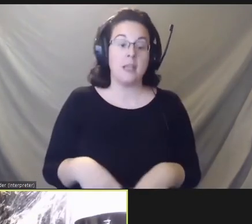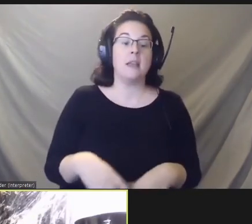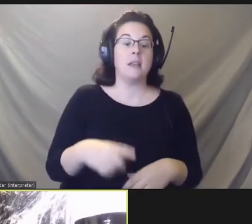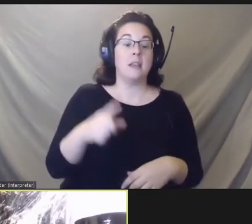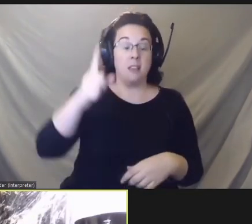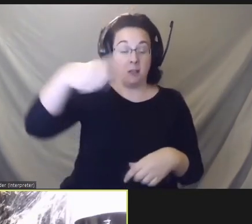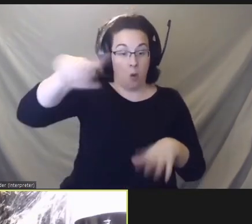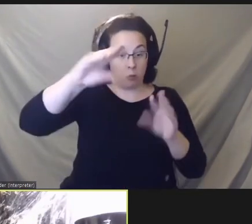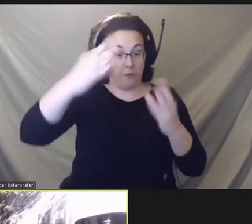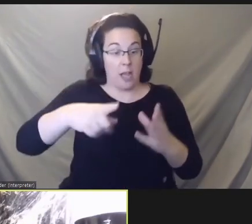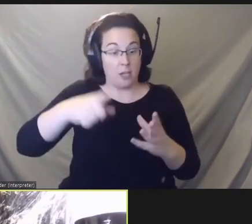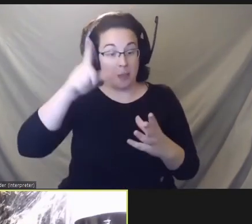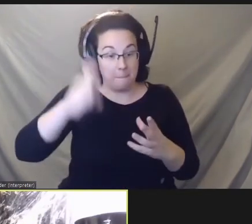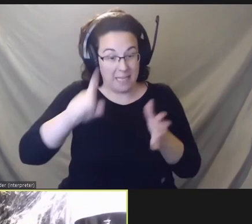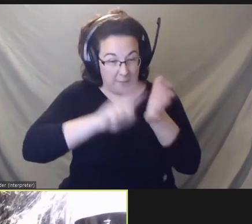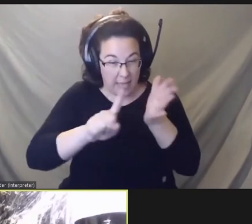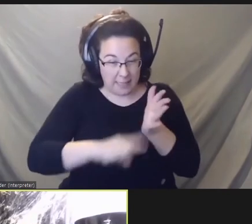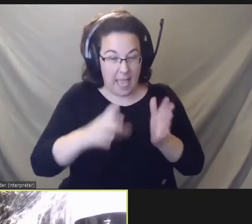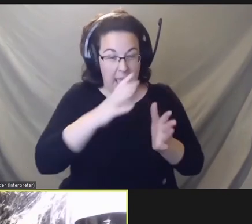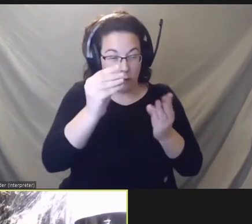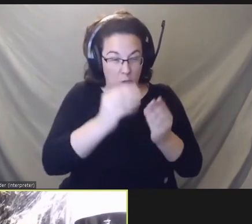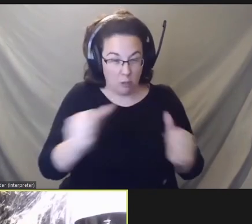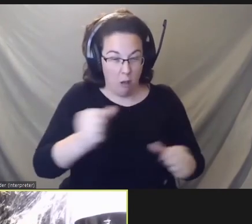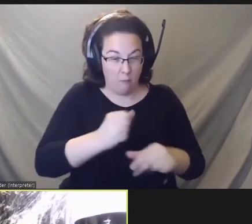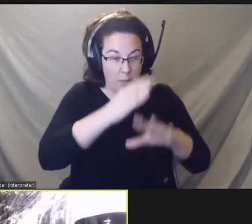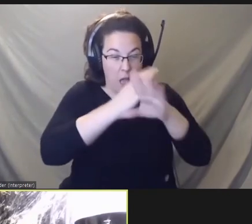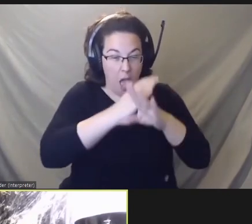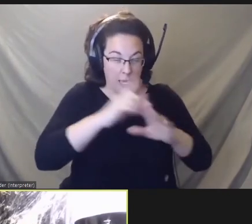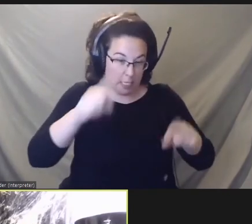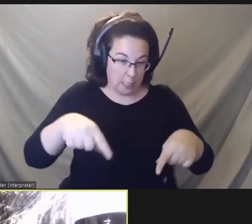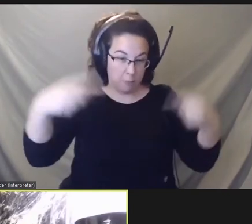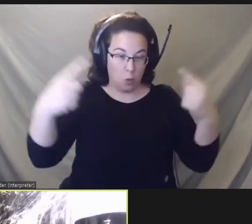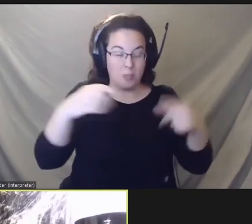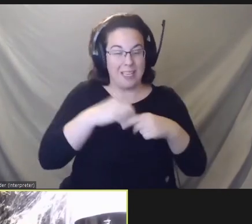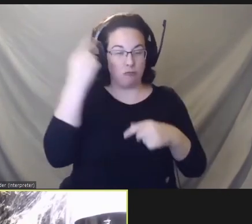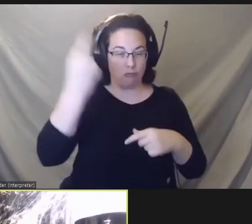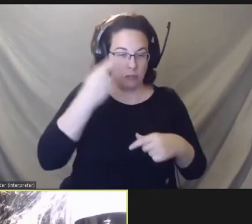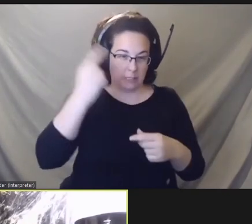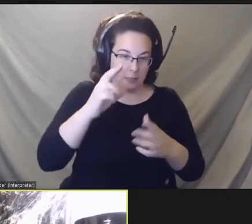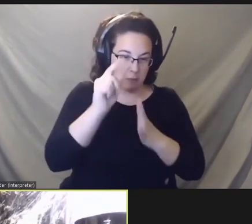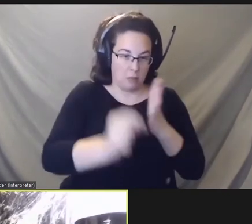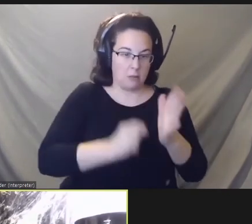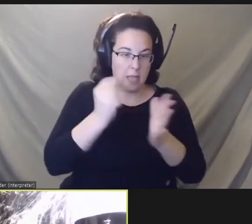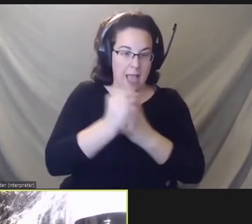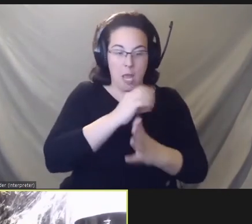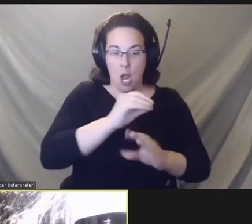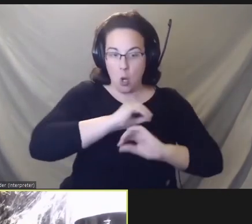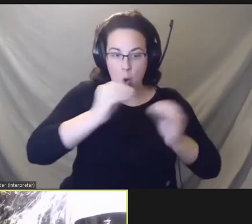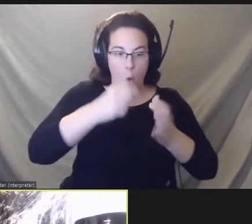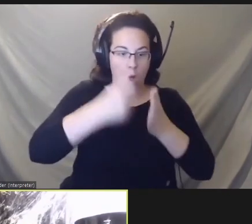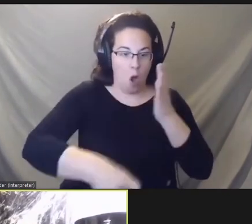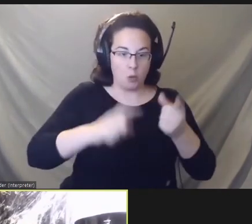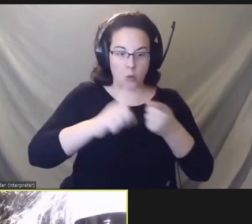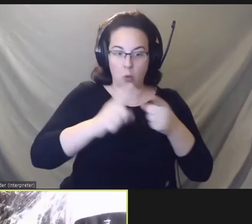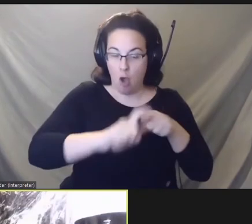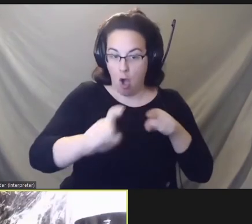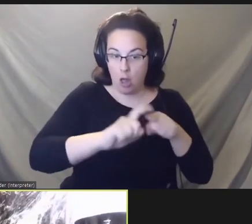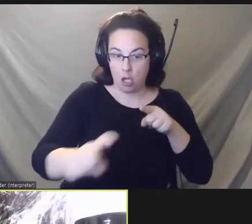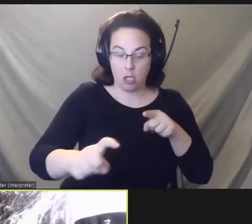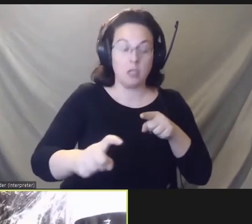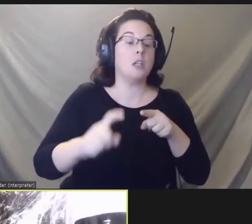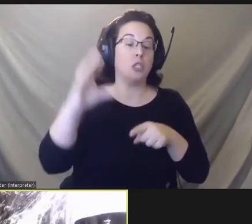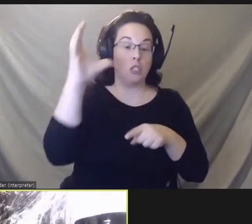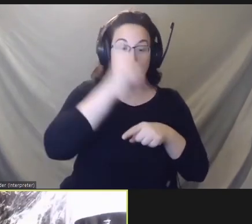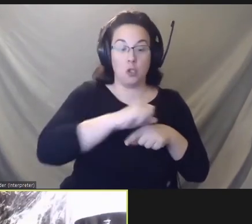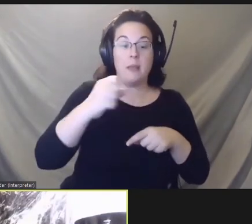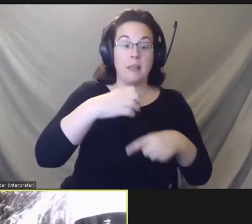investigate and resolve these blocking disputes in a reasonable amount of time and at no cost to the caller, so long as the complaint